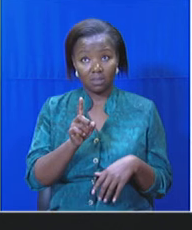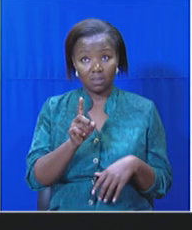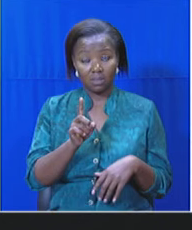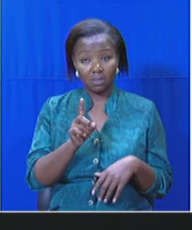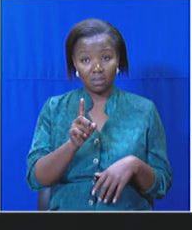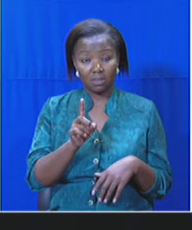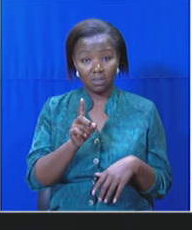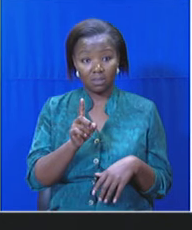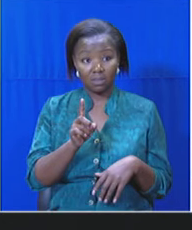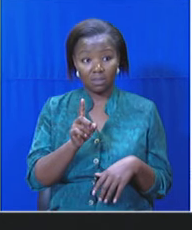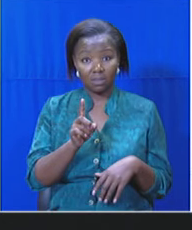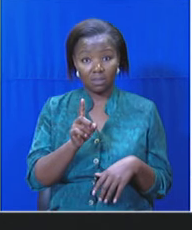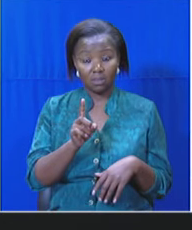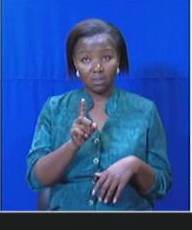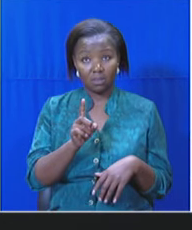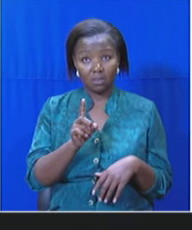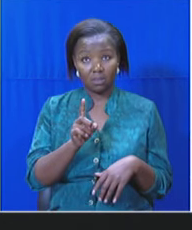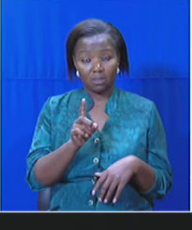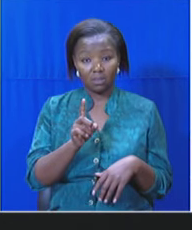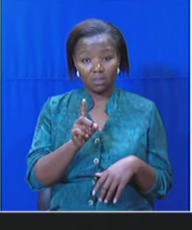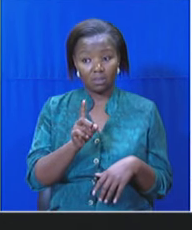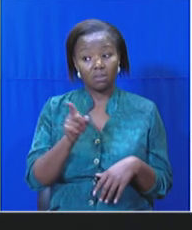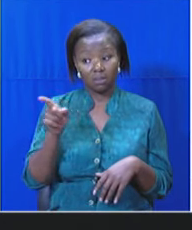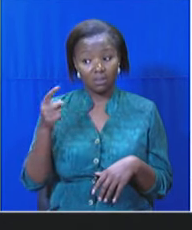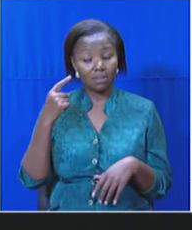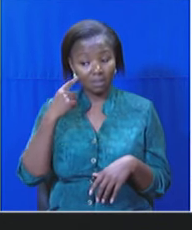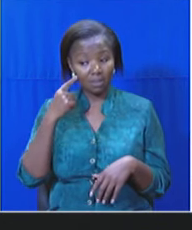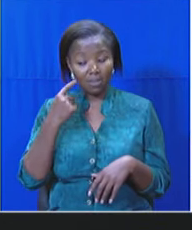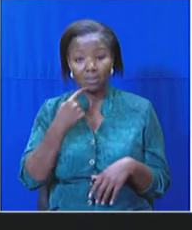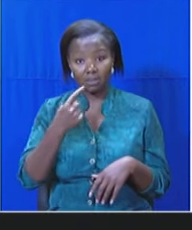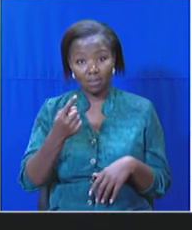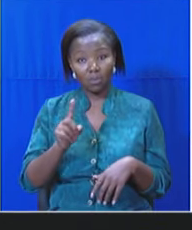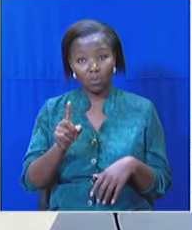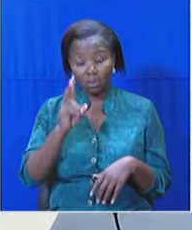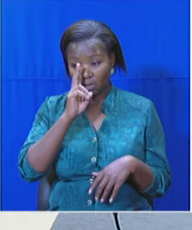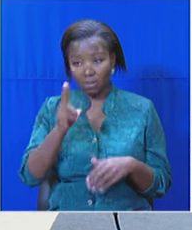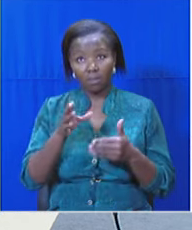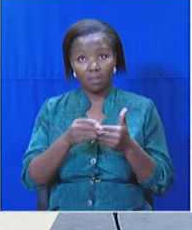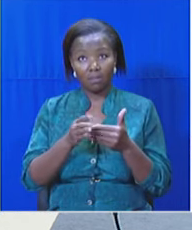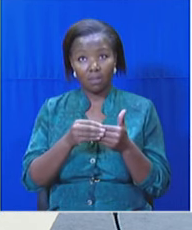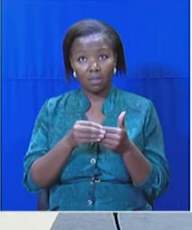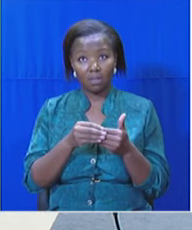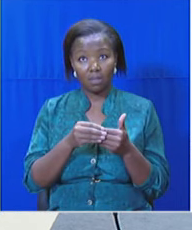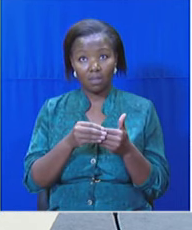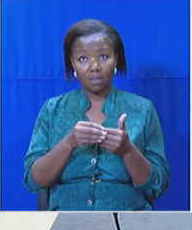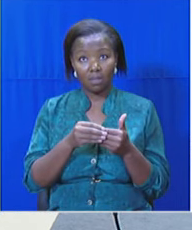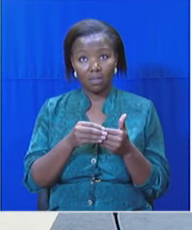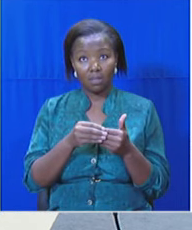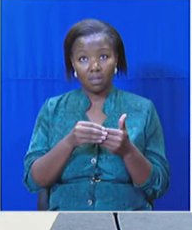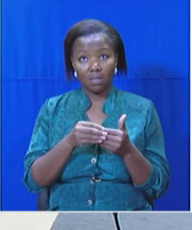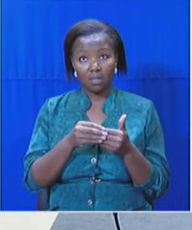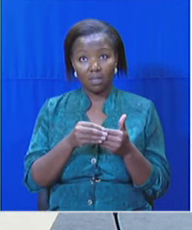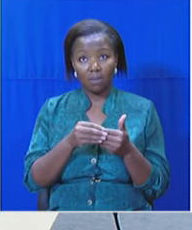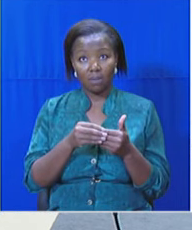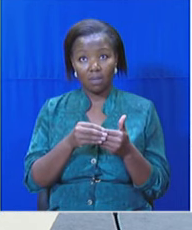Please, can you just stop the chime there? Did you hear what that woman said to me? What woman? Honorable members.